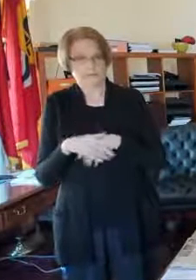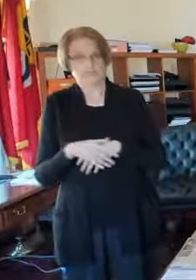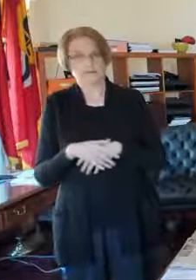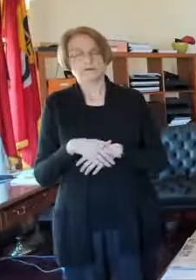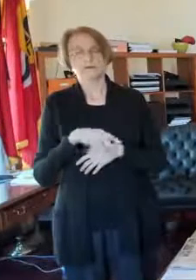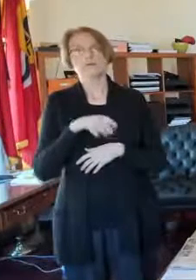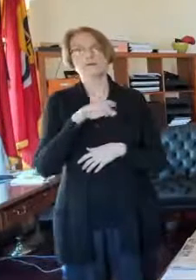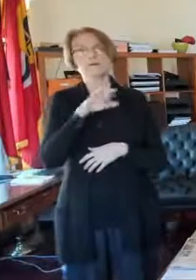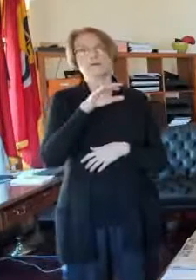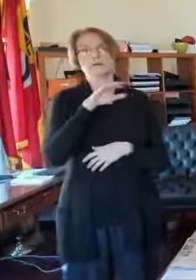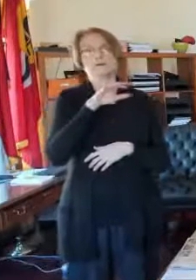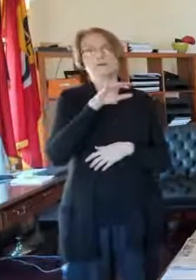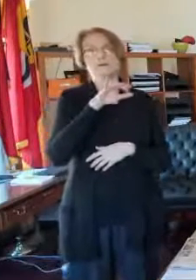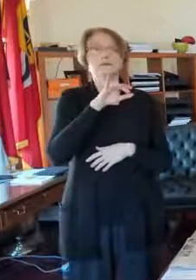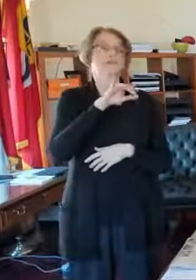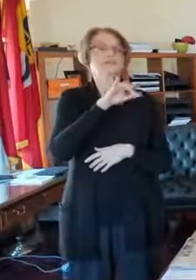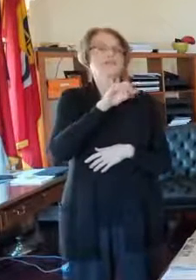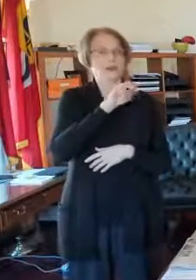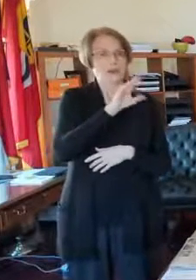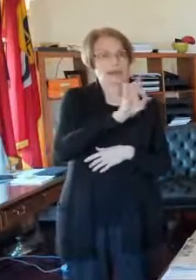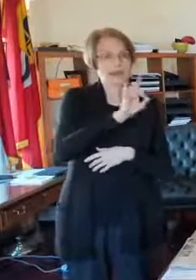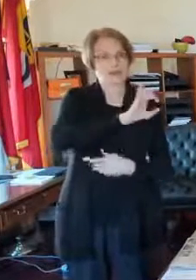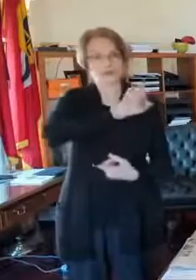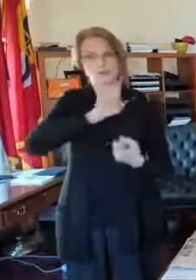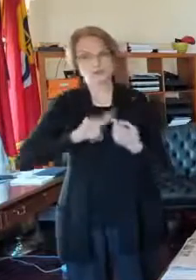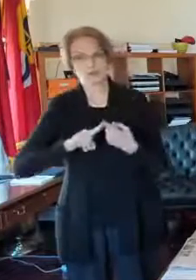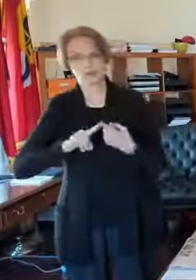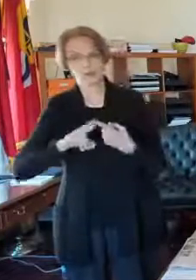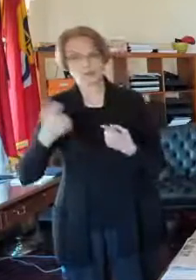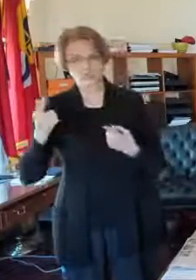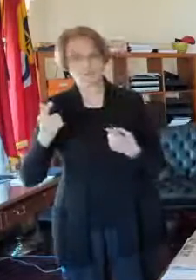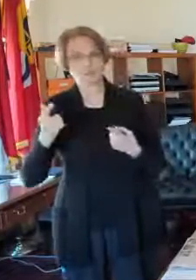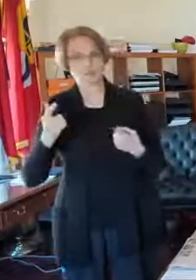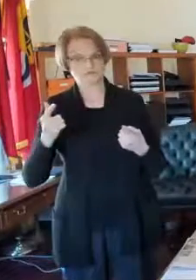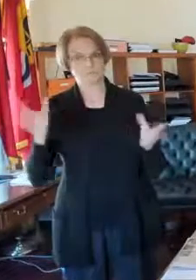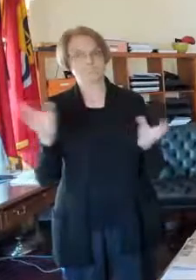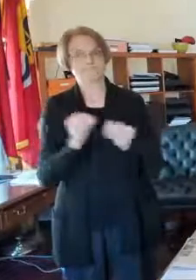8th of January till the 21st.